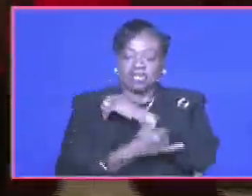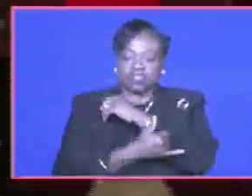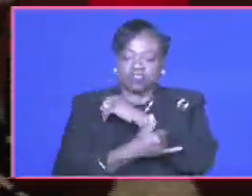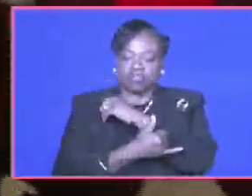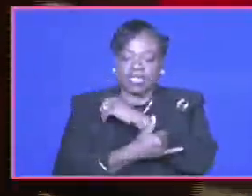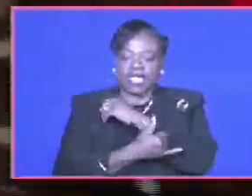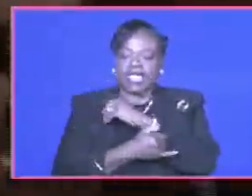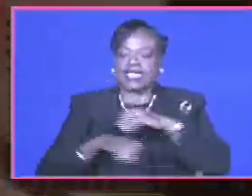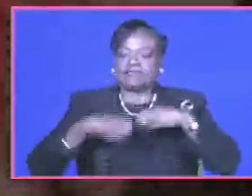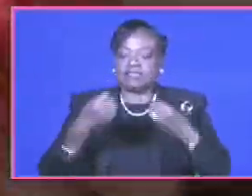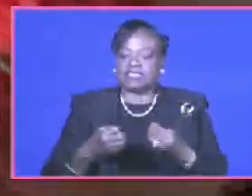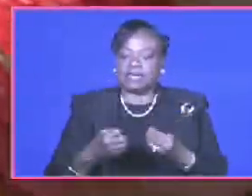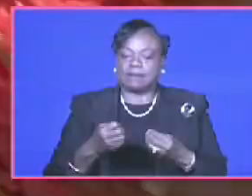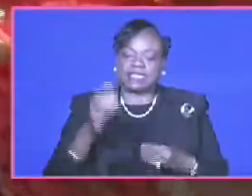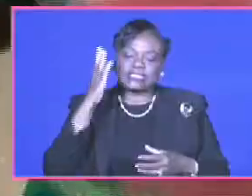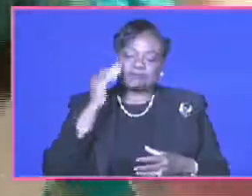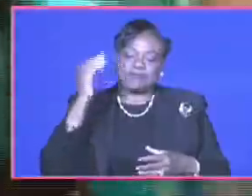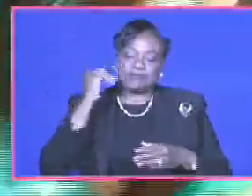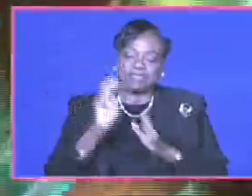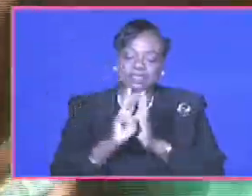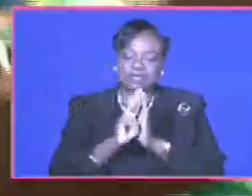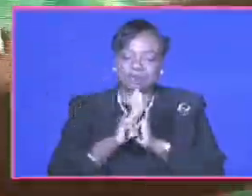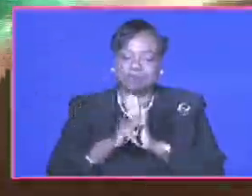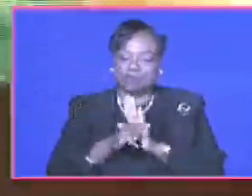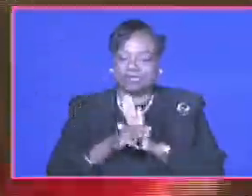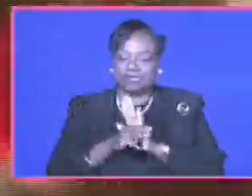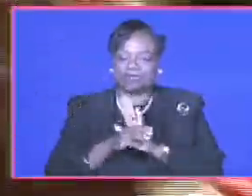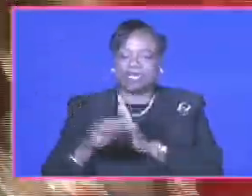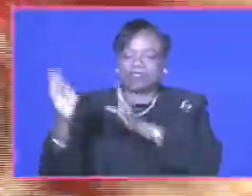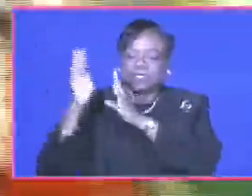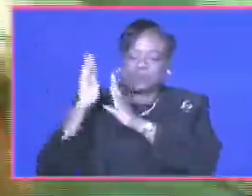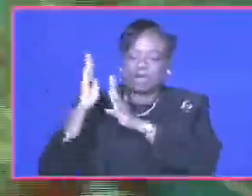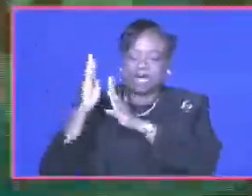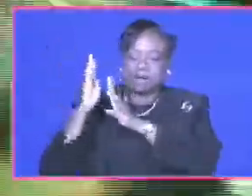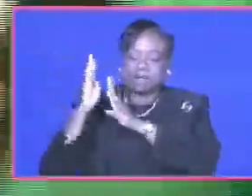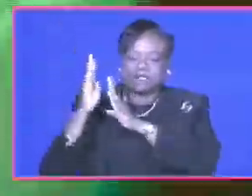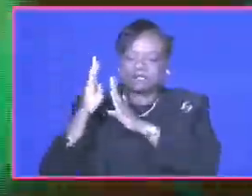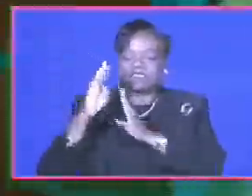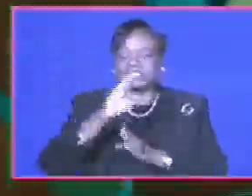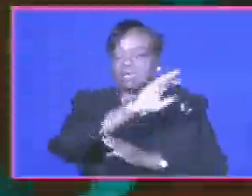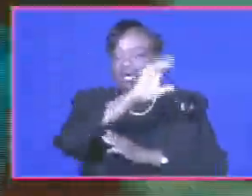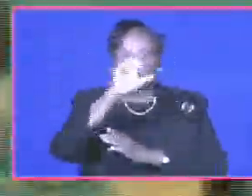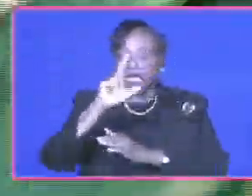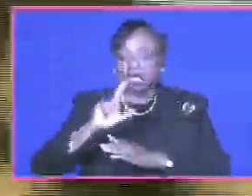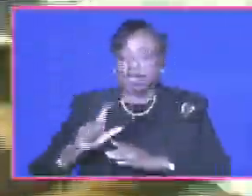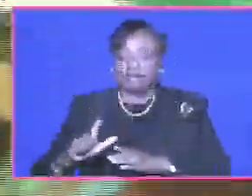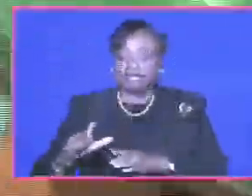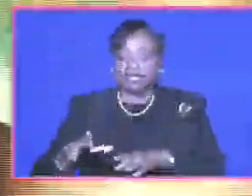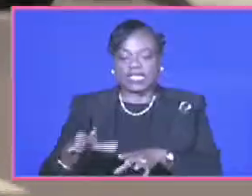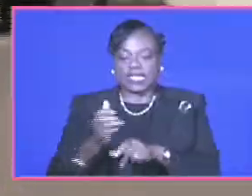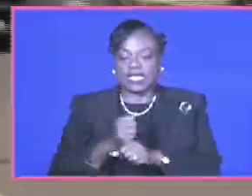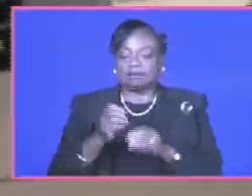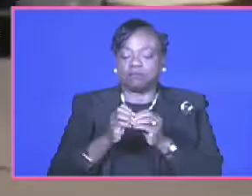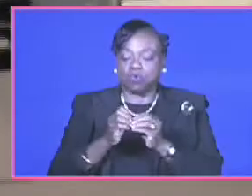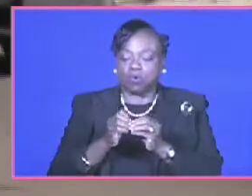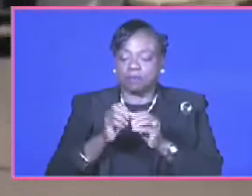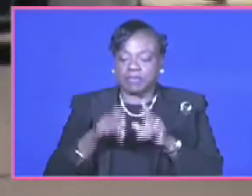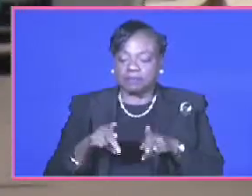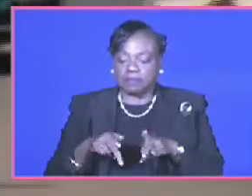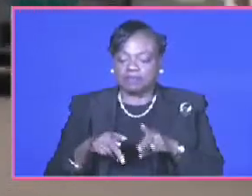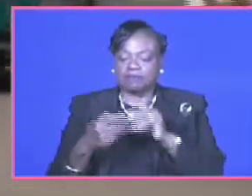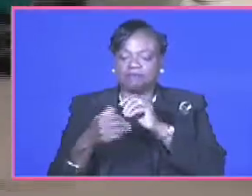them. The tourism minister says that the Bahamas Junkanoo Carnival can attract a large foreign audience as it was intended. It would get his ministry's